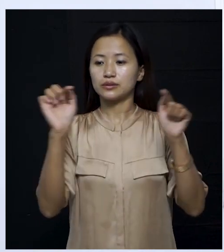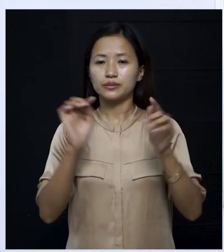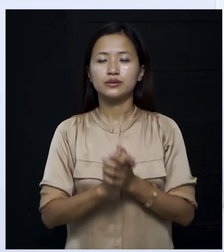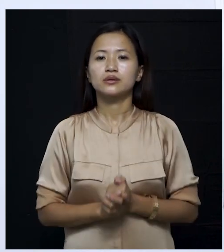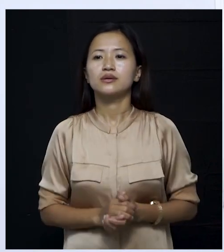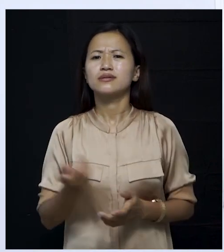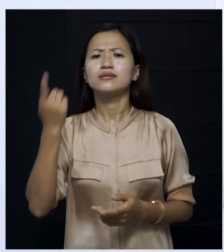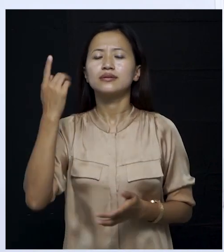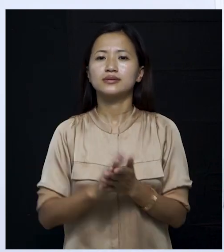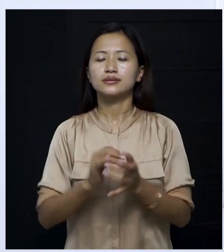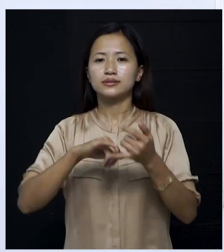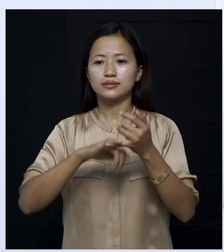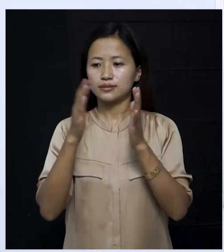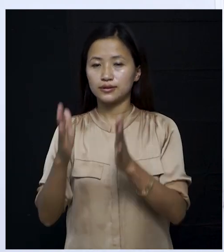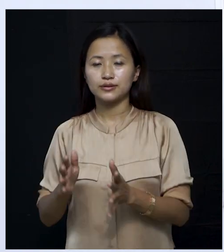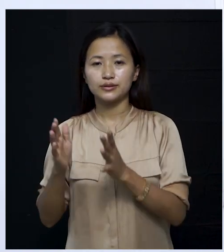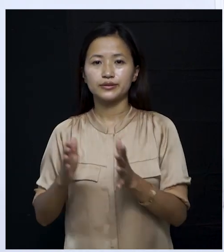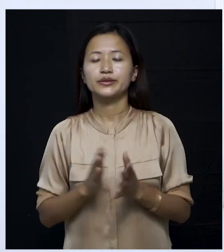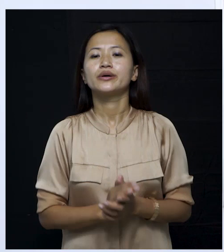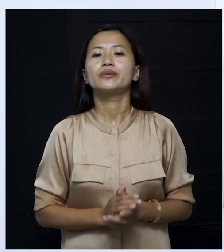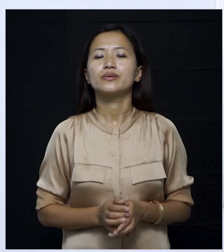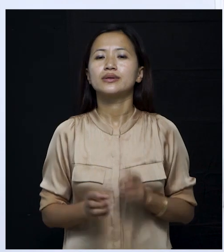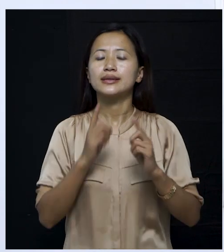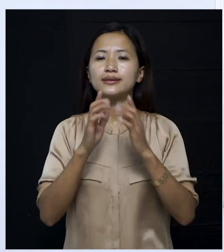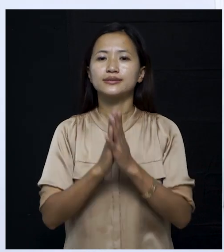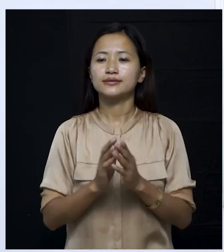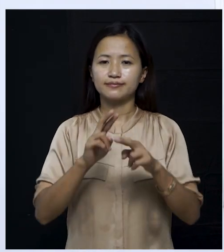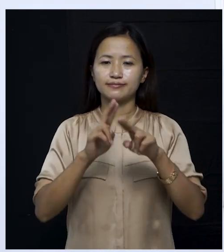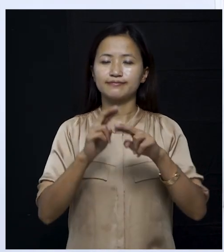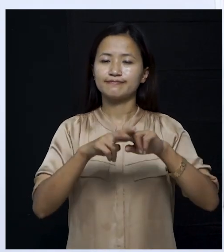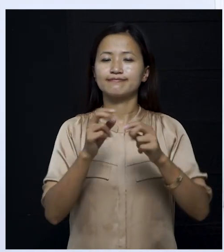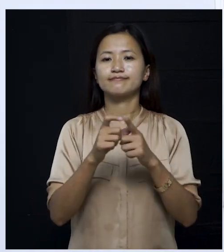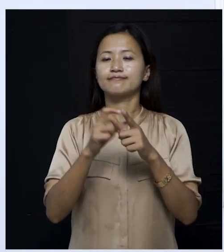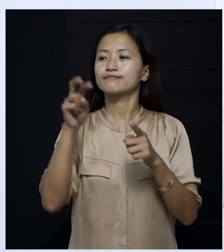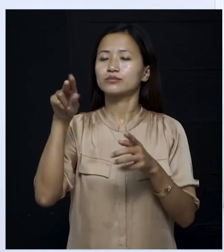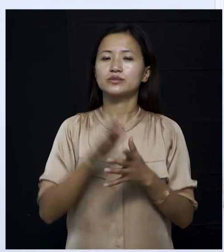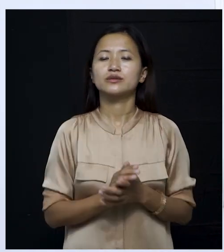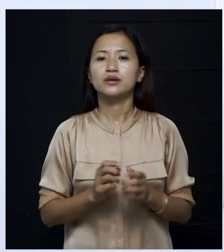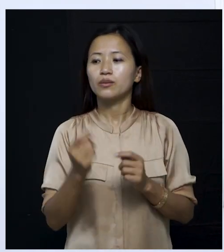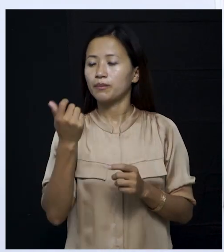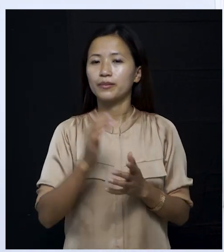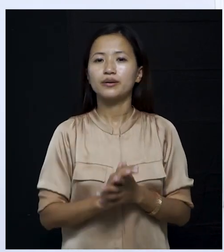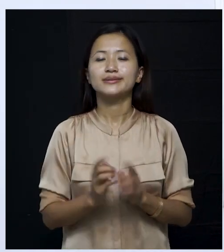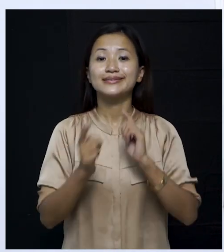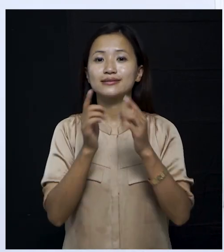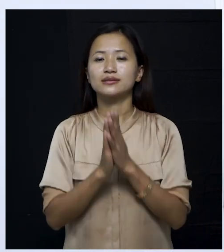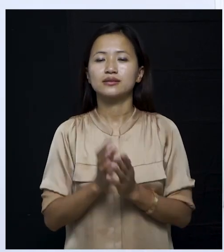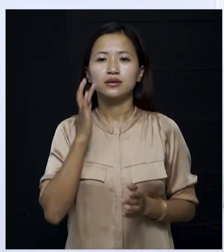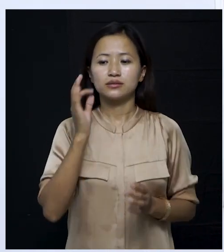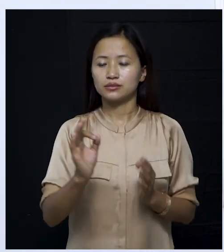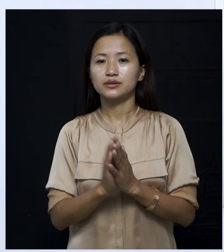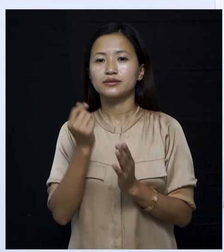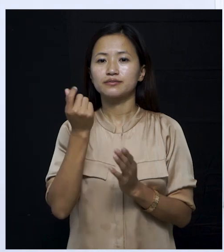last session, we have discussed about the definition of money, what is money. Then we have also discussed about the